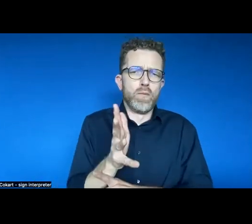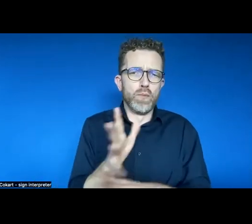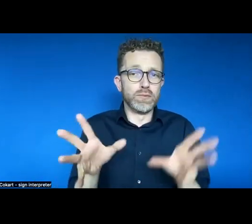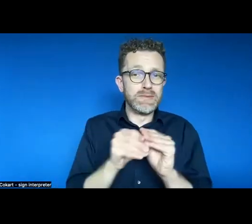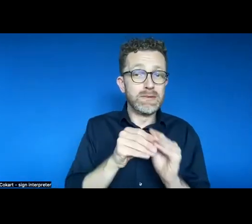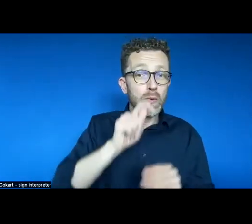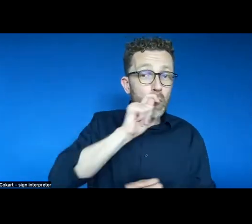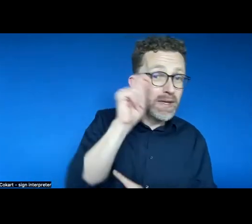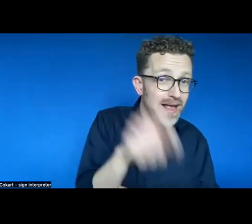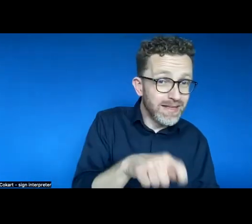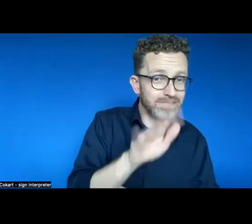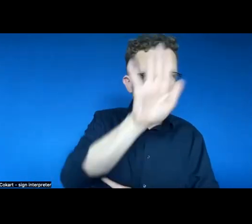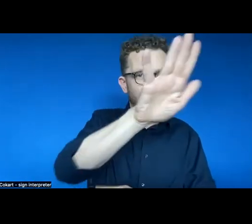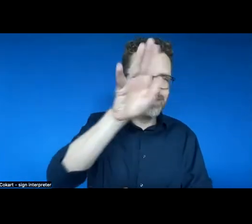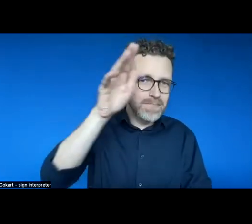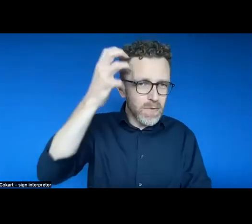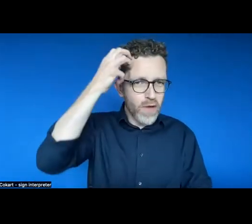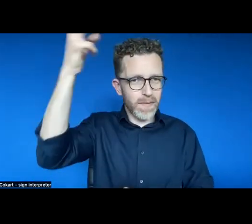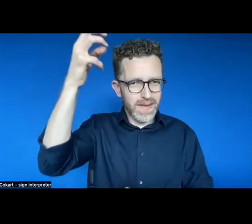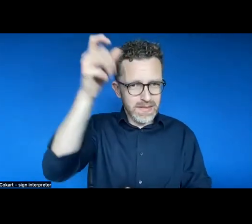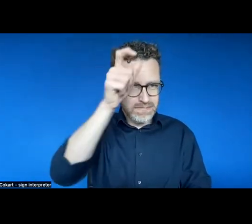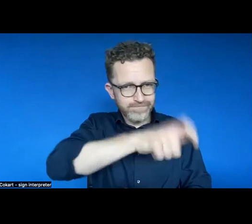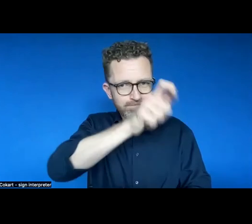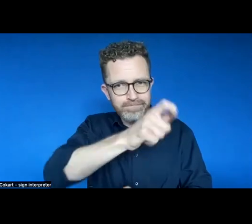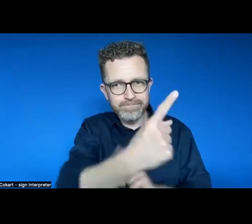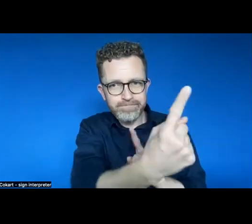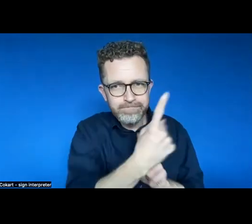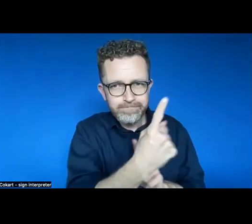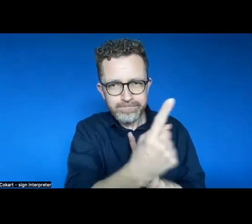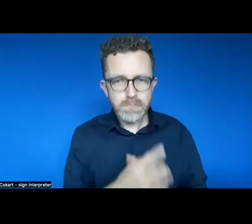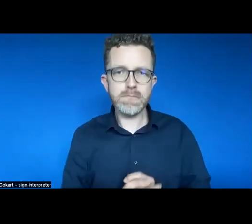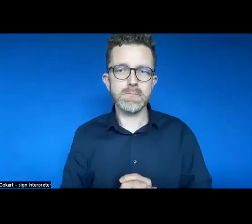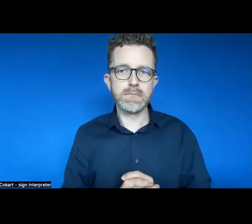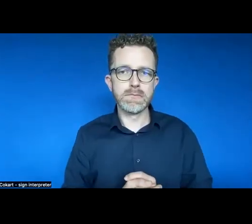to evacuation of children with disability from the institution.